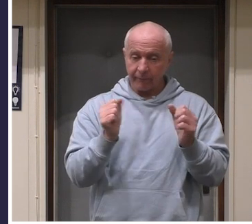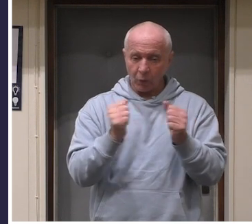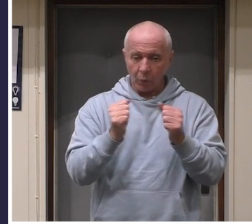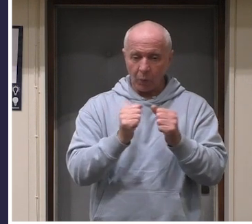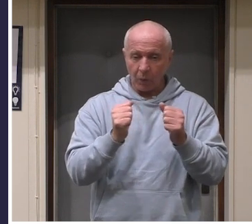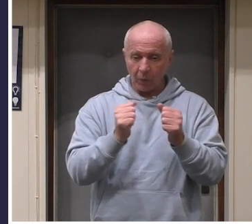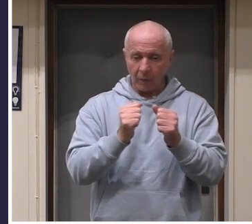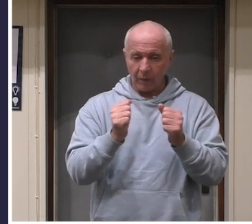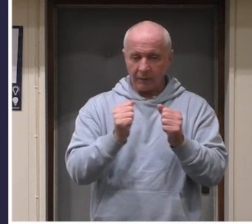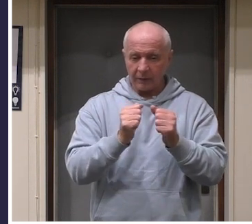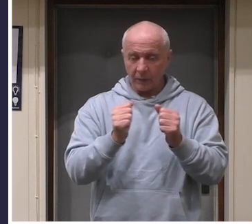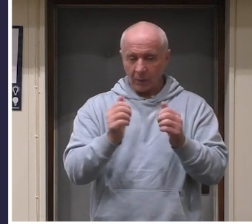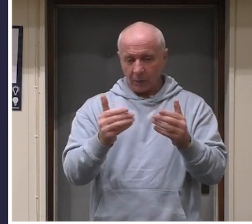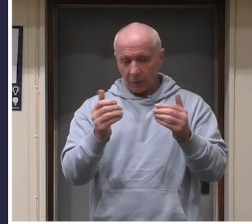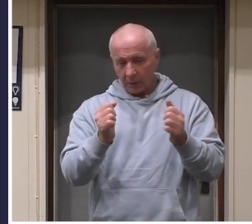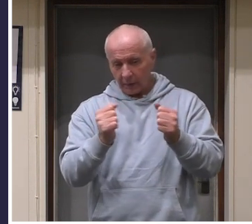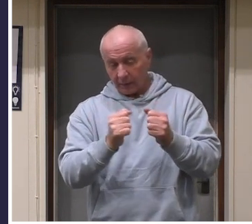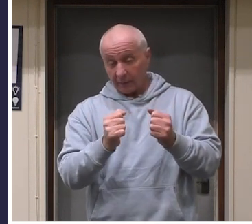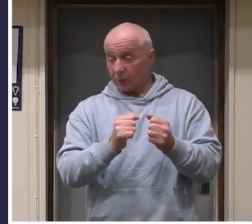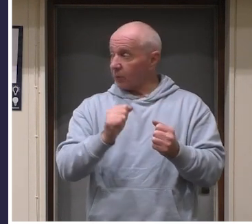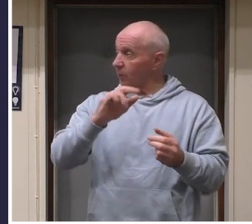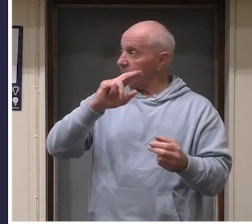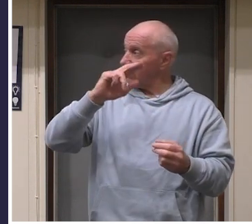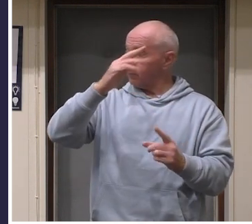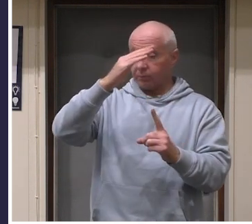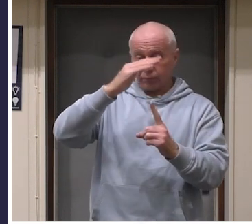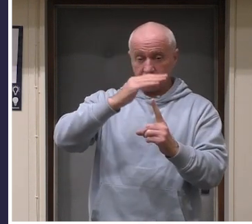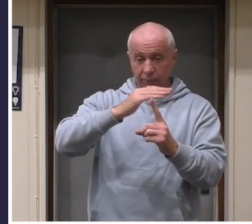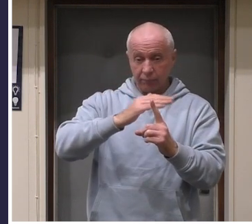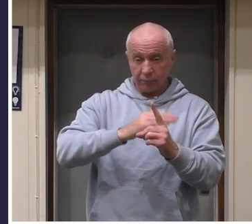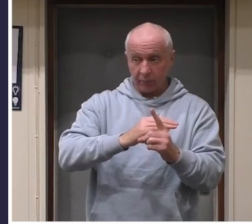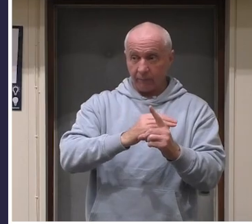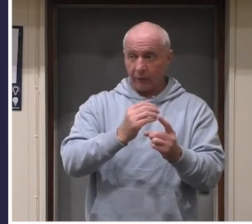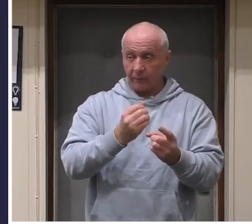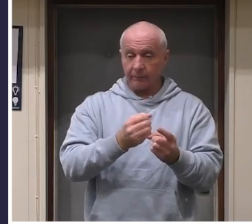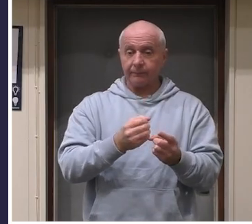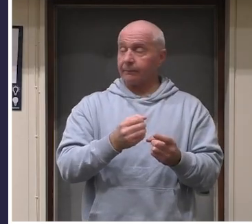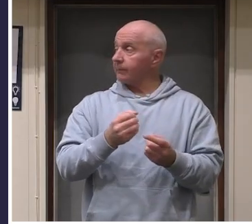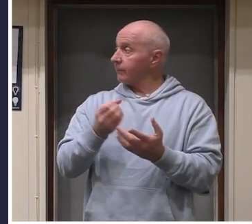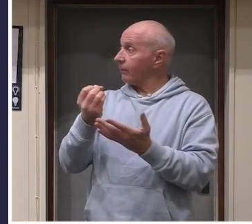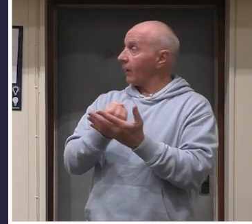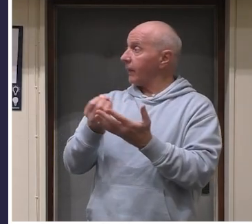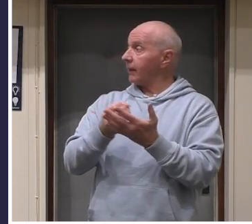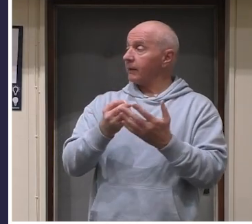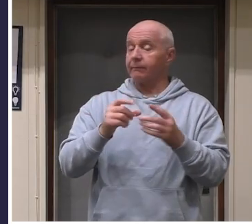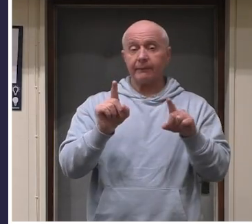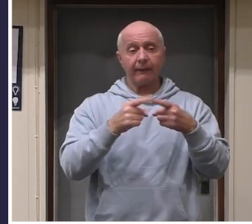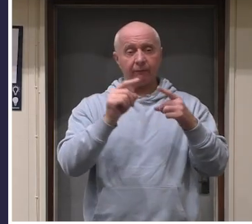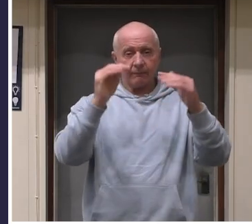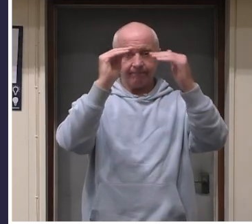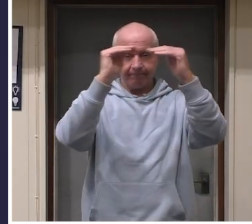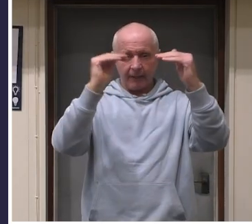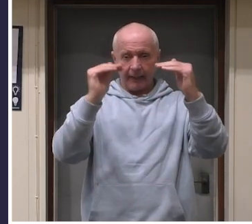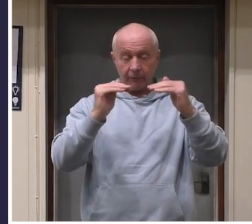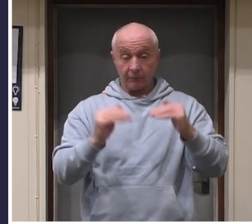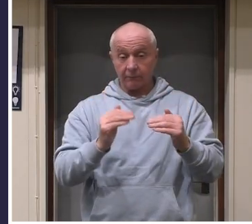motion all the way to the lowest rung of your harmonic oscillator potential. So you can think of these as energy levels.